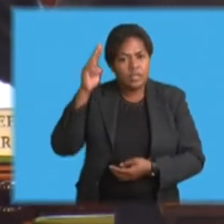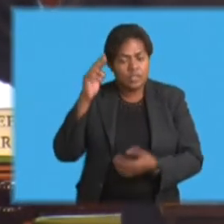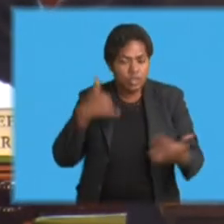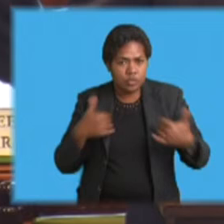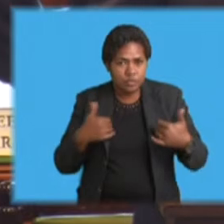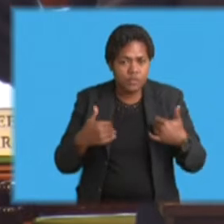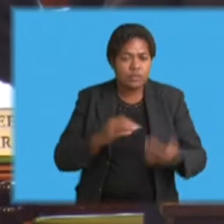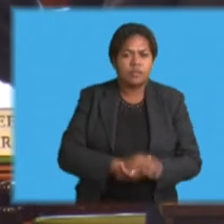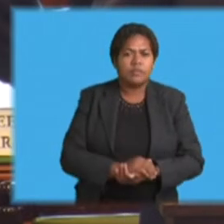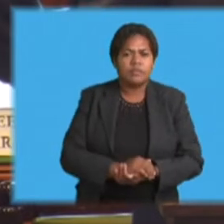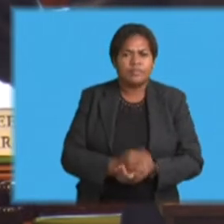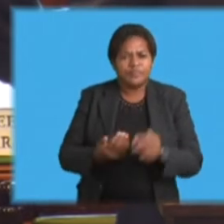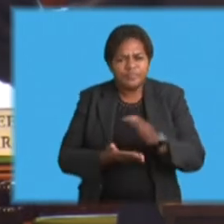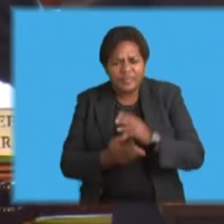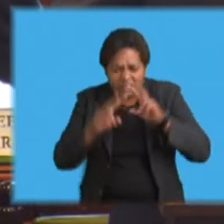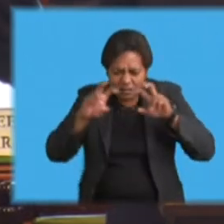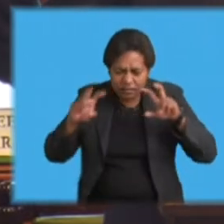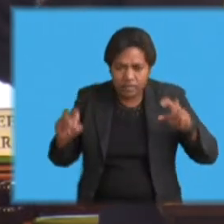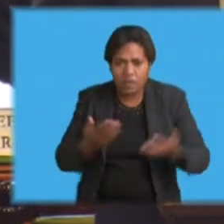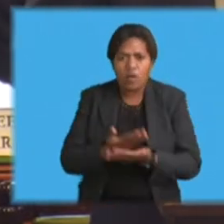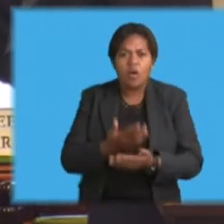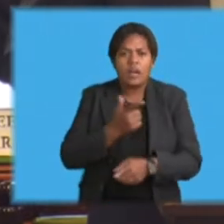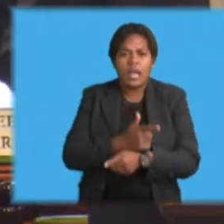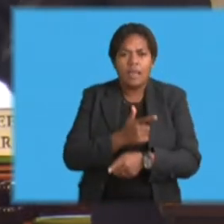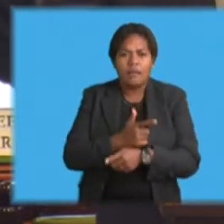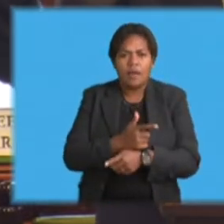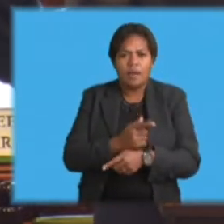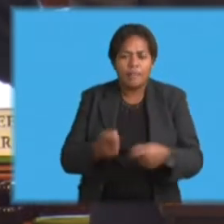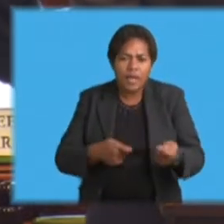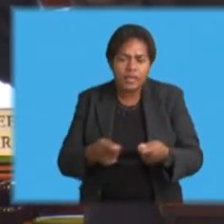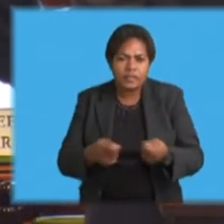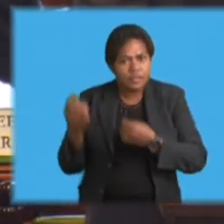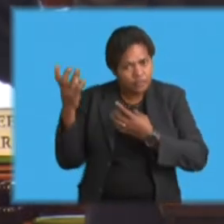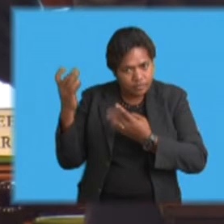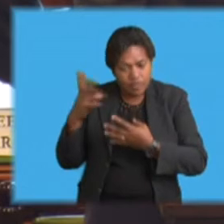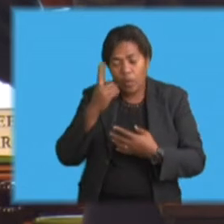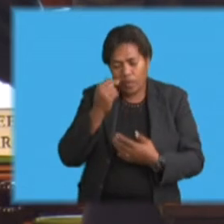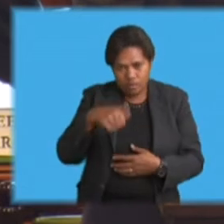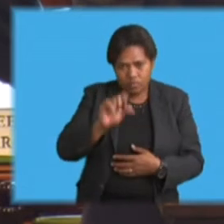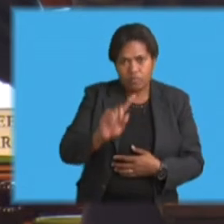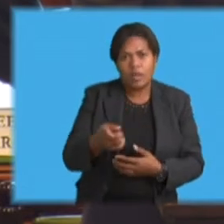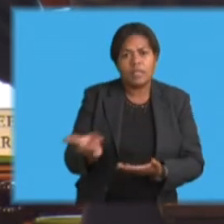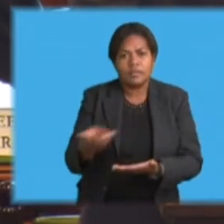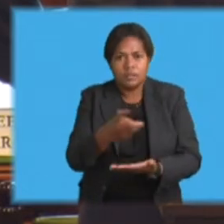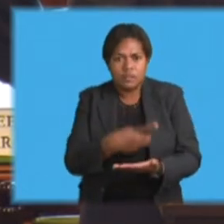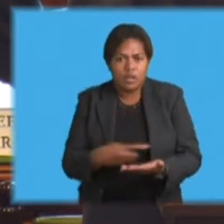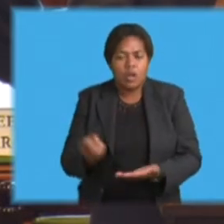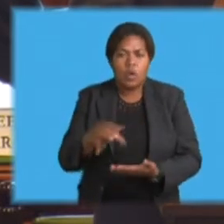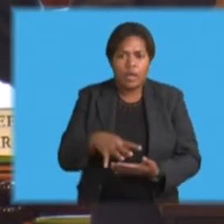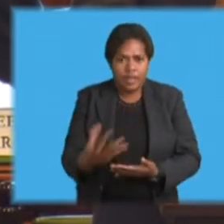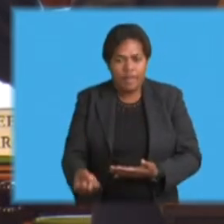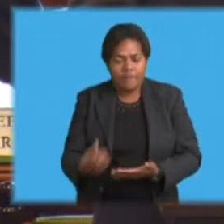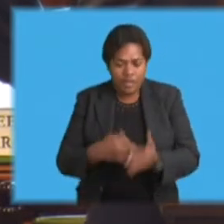to undertake research on labor market informations so that we can use the data that we already have in the NEC database to give